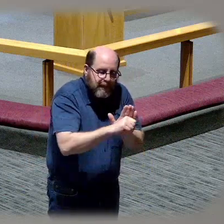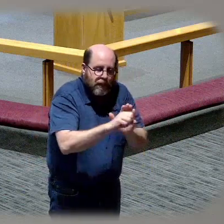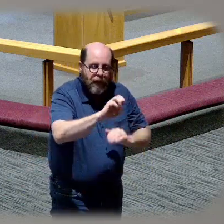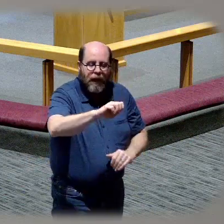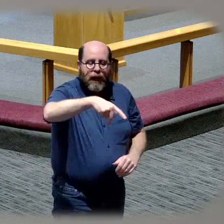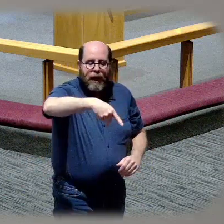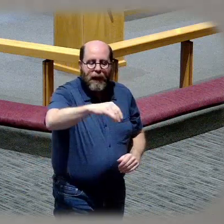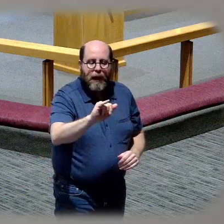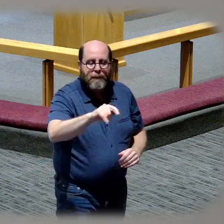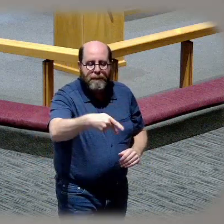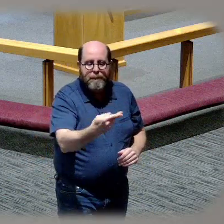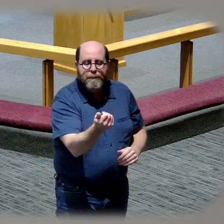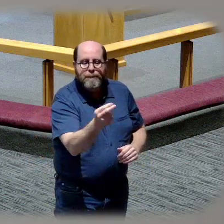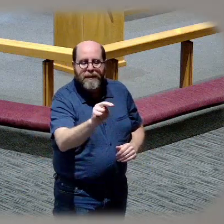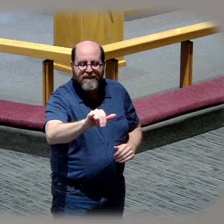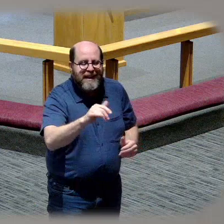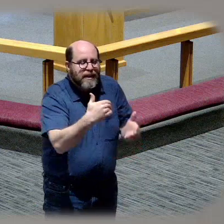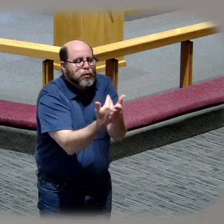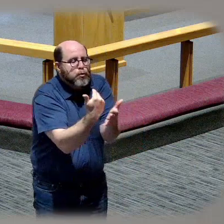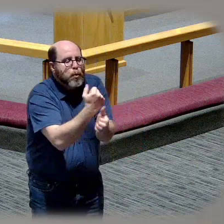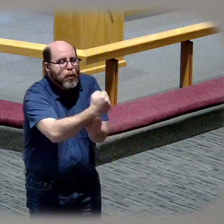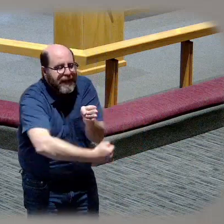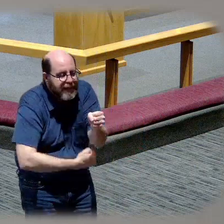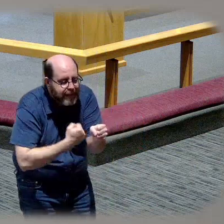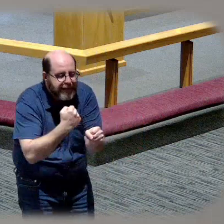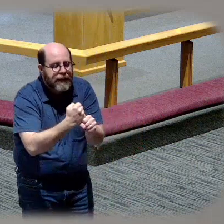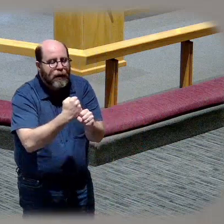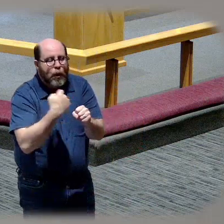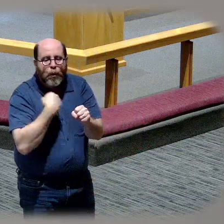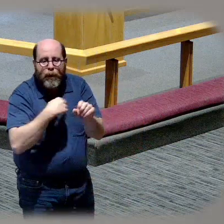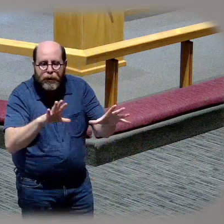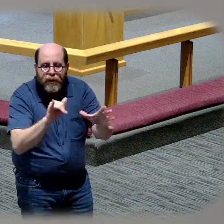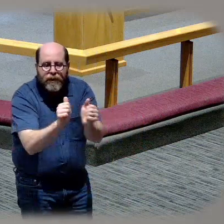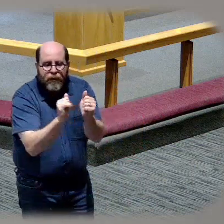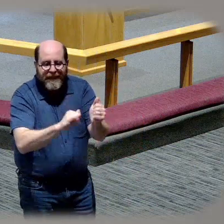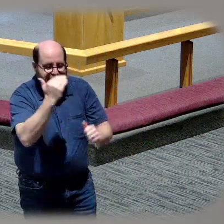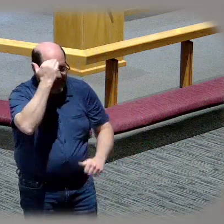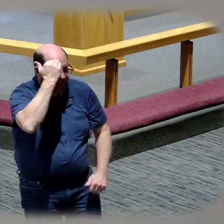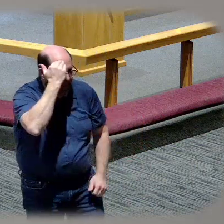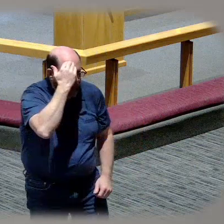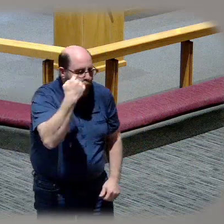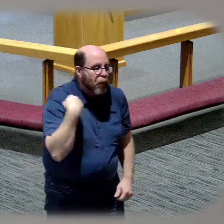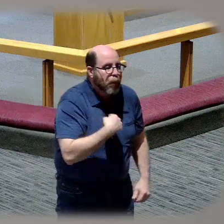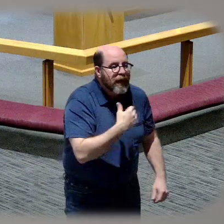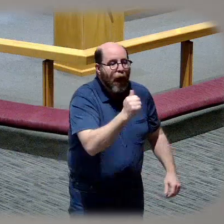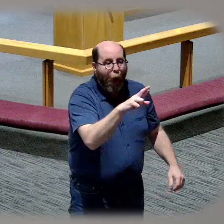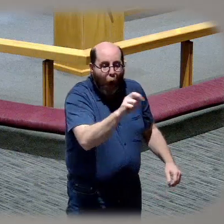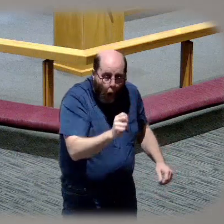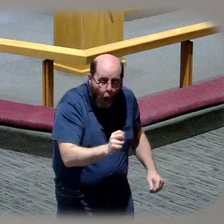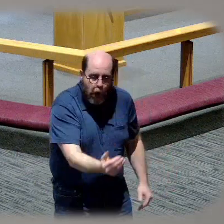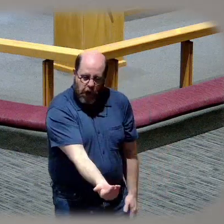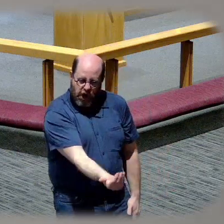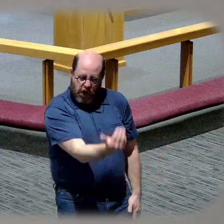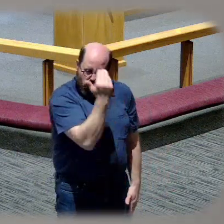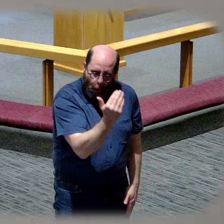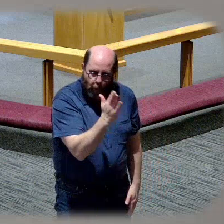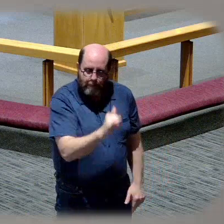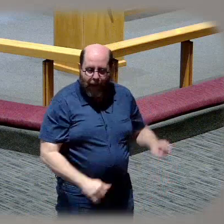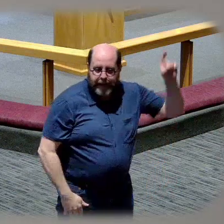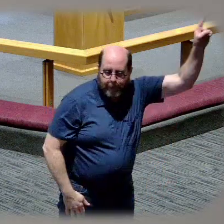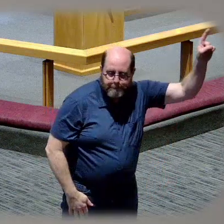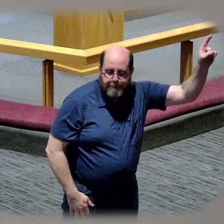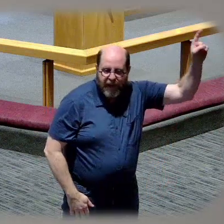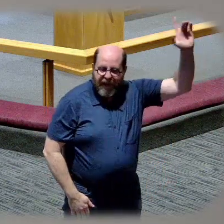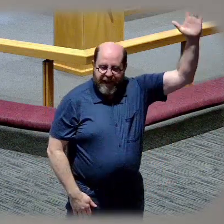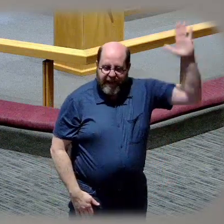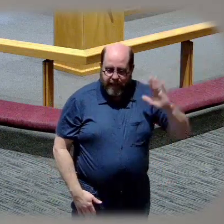as we begin this new year, we do so with the knowledge that we are known by God and we have his